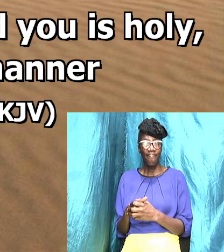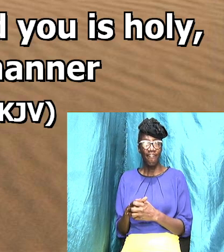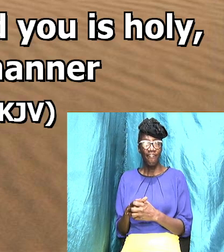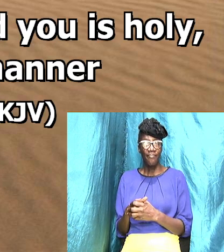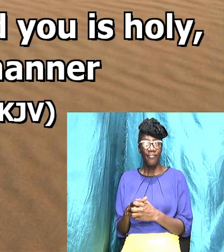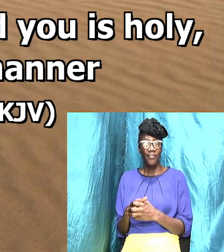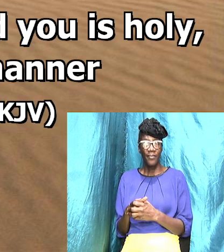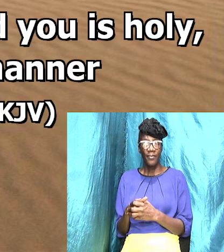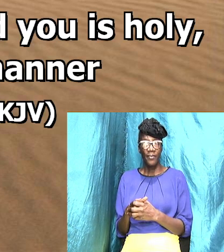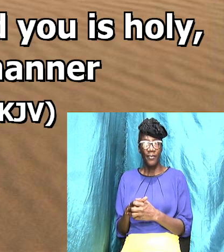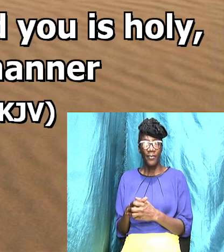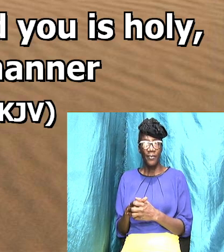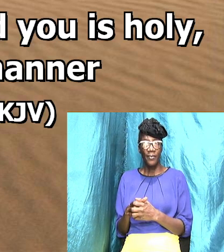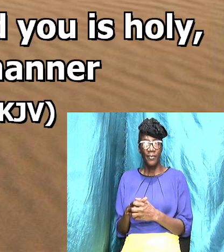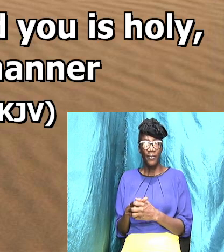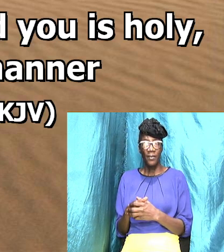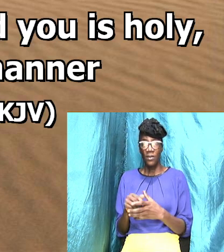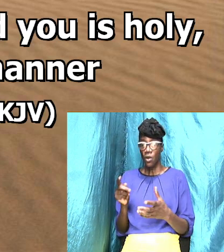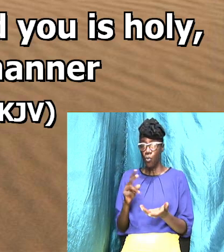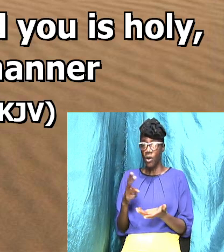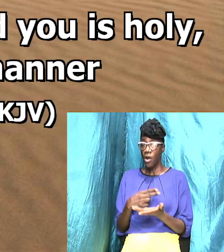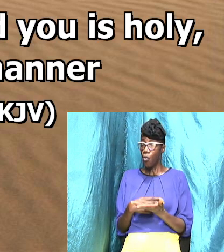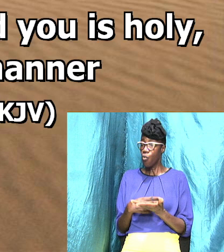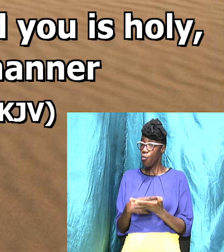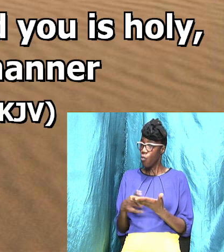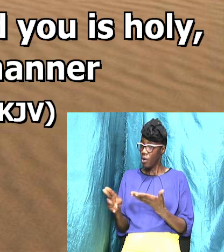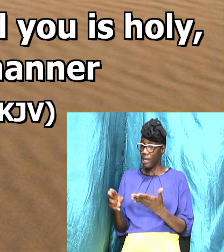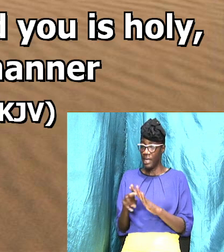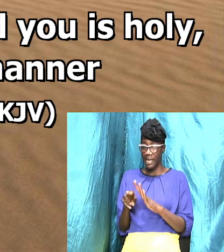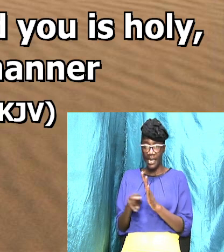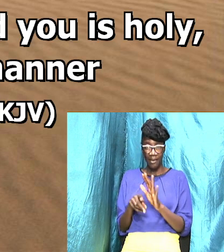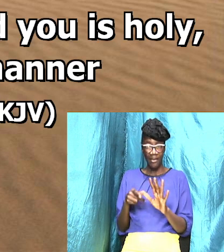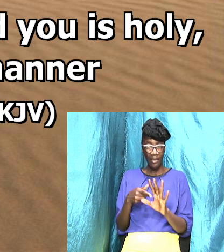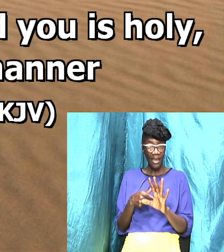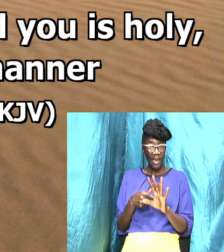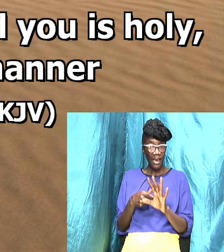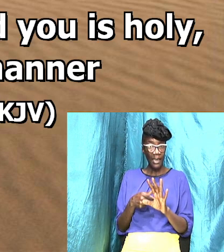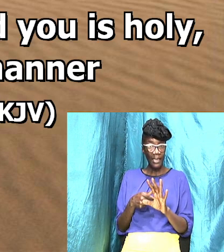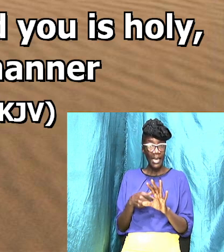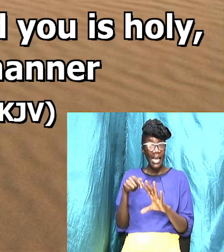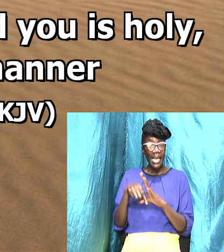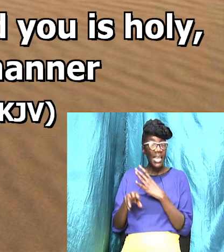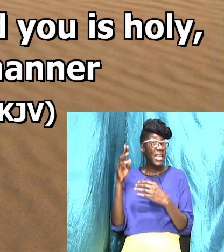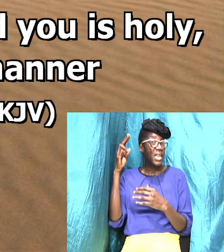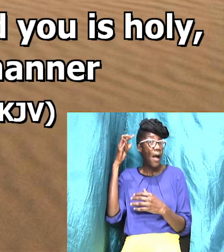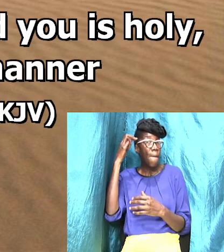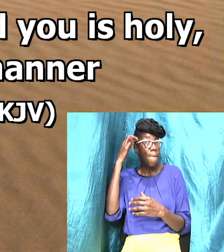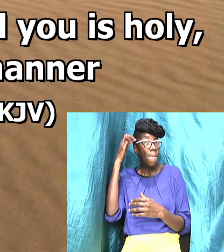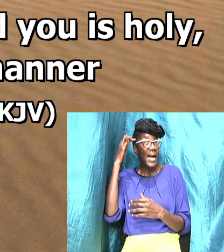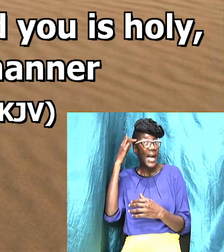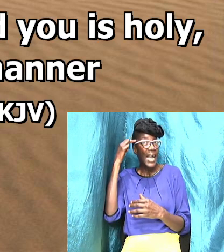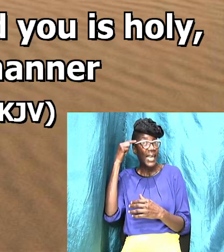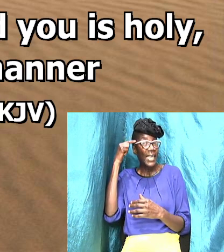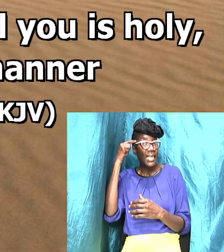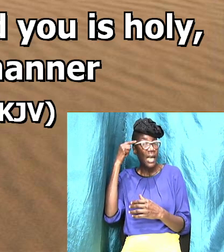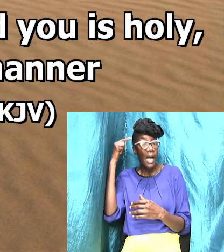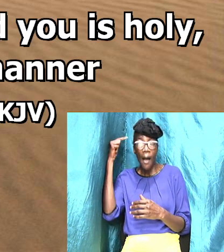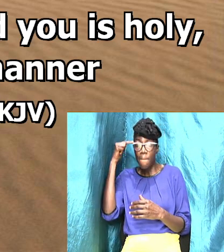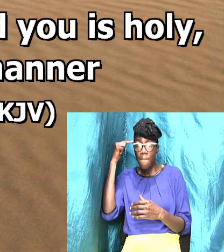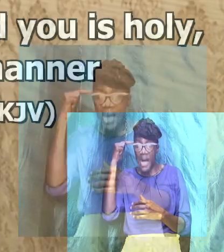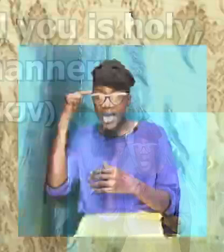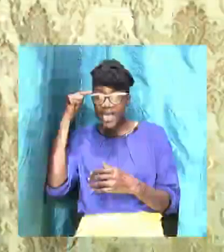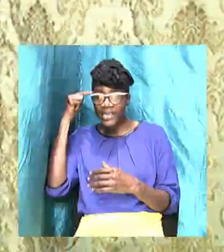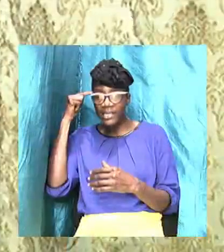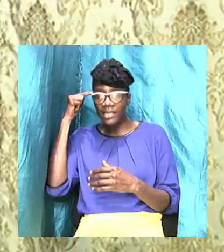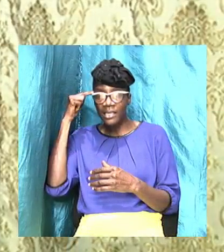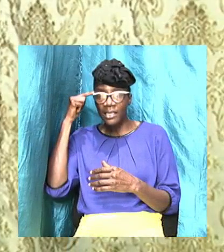Gird up the lines of your mind. That is where holiness is going to start from, you know. It's going to start from within our mind. It's going to start from a mindset